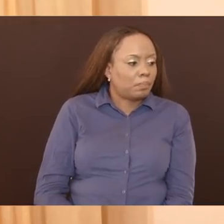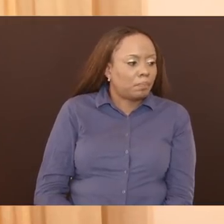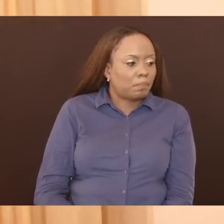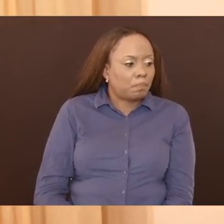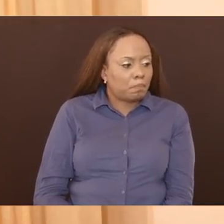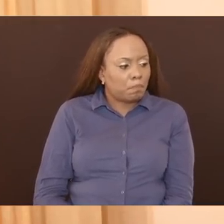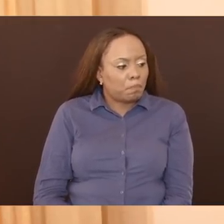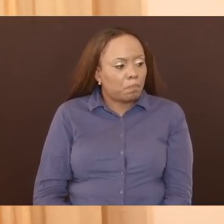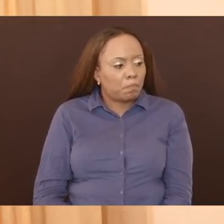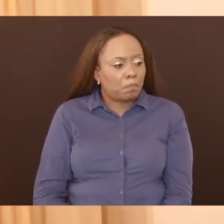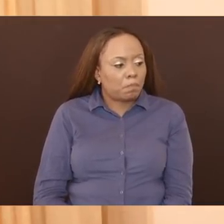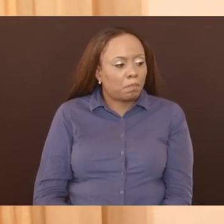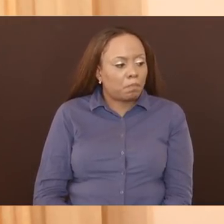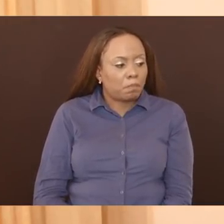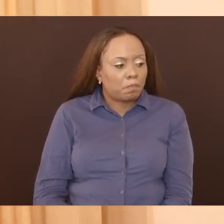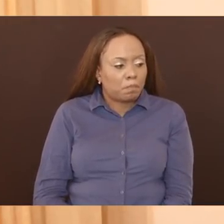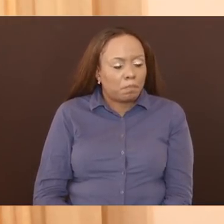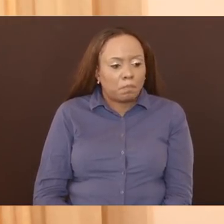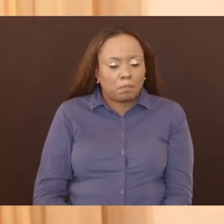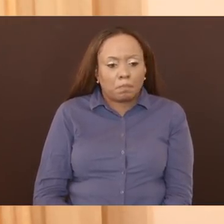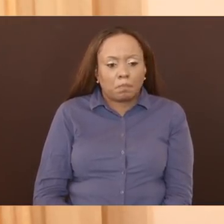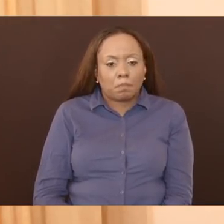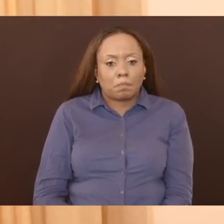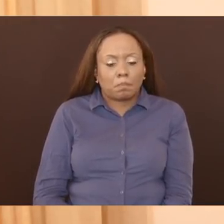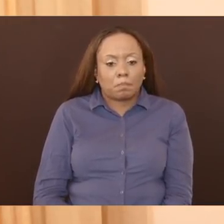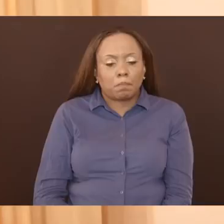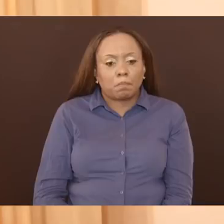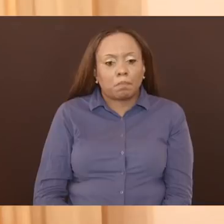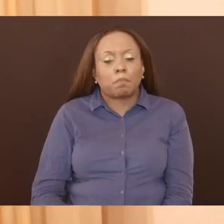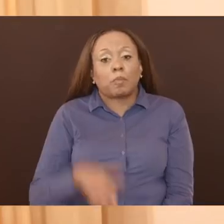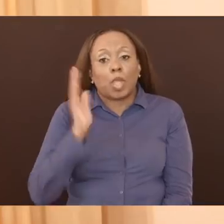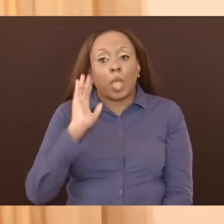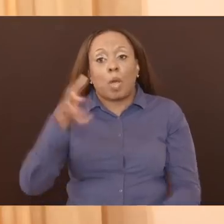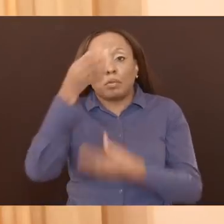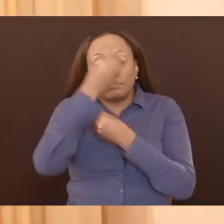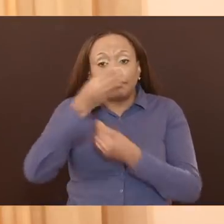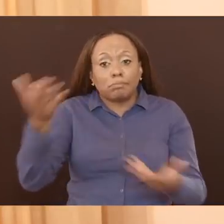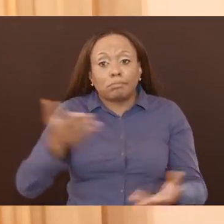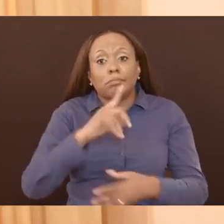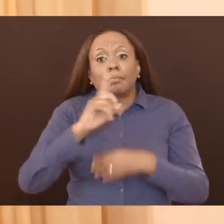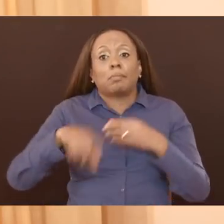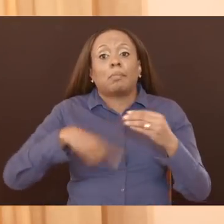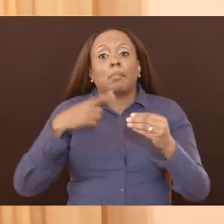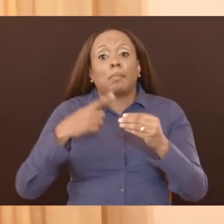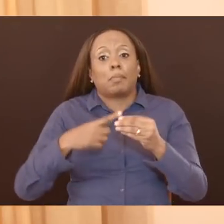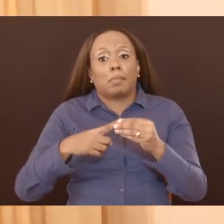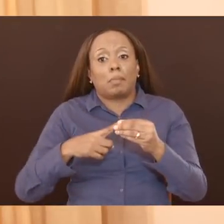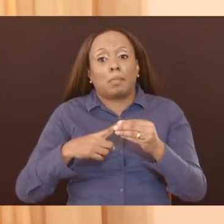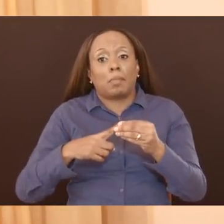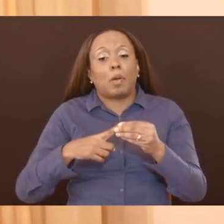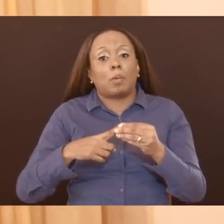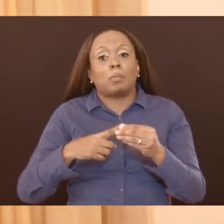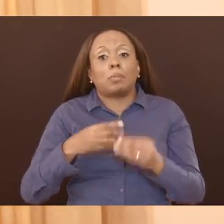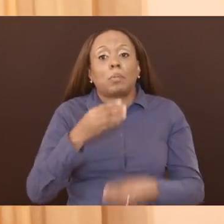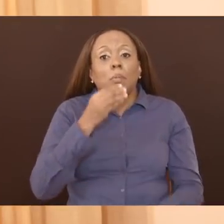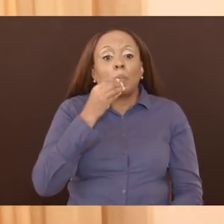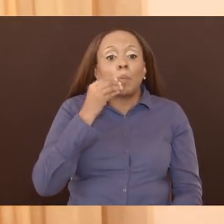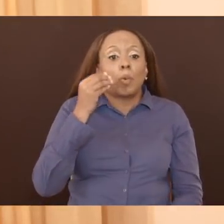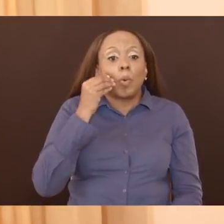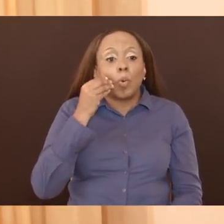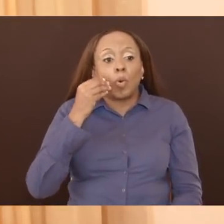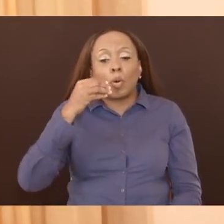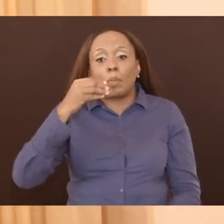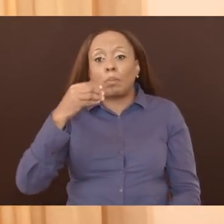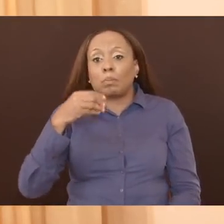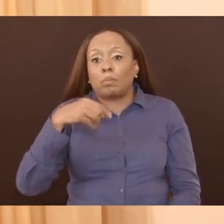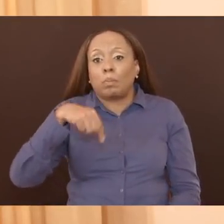quarantine will be made to you, and the criteria for it, which will require security guards, or alternatively, persons may say, I